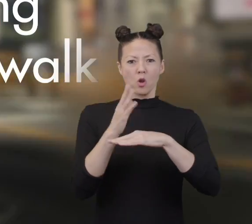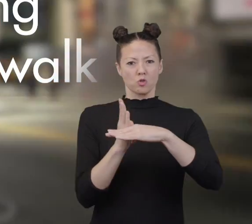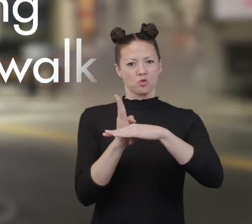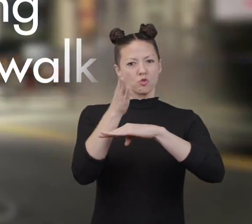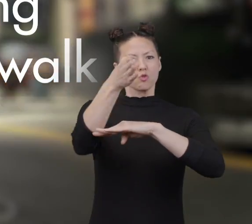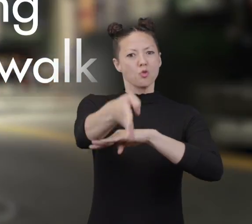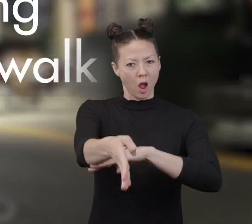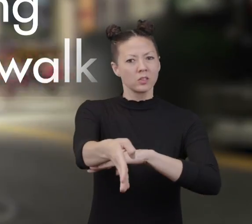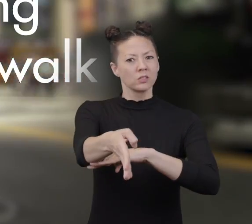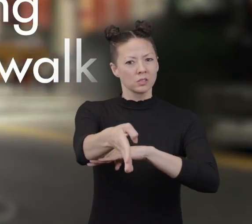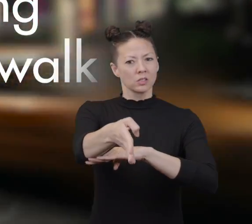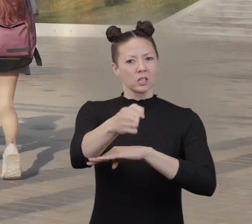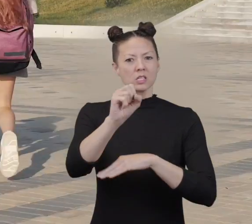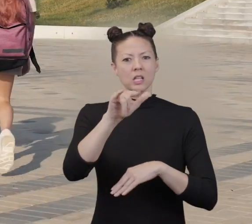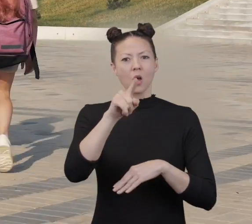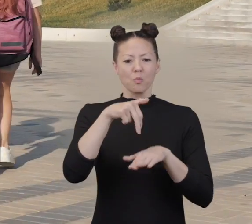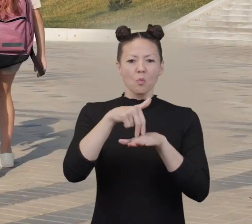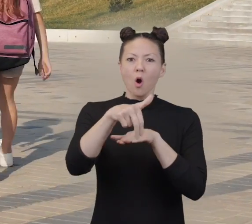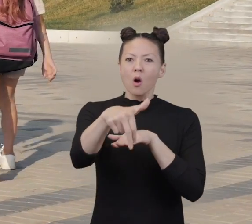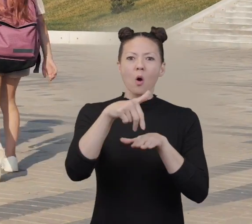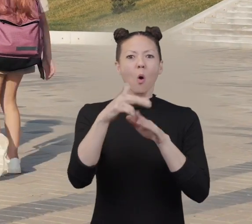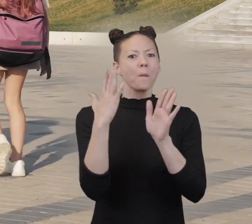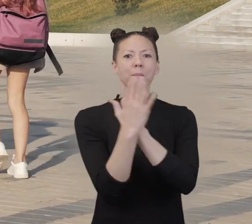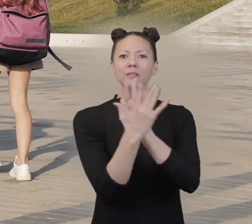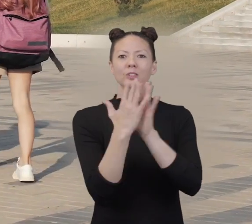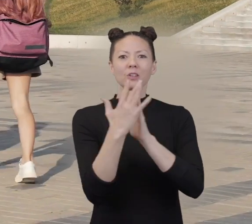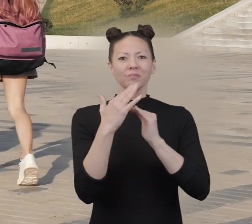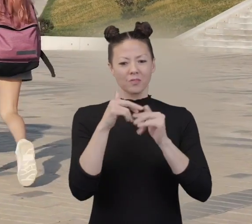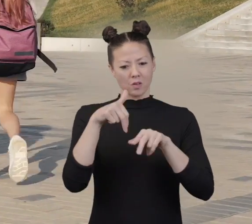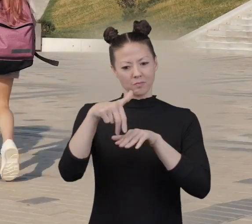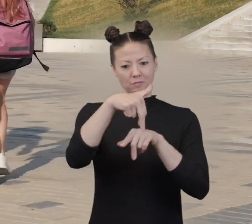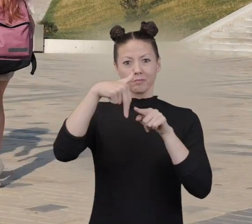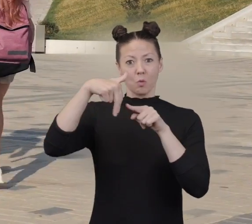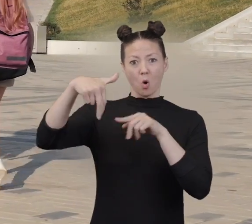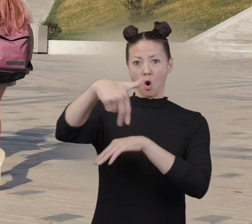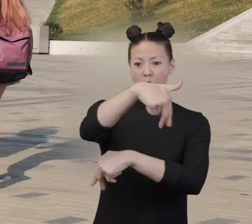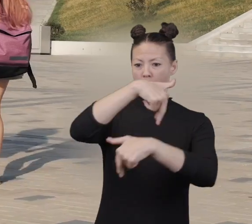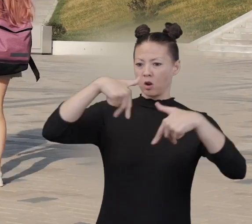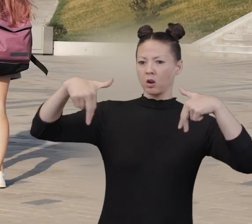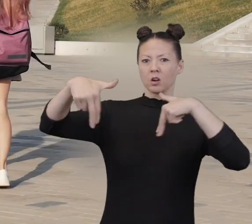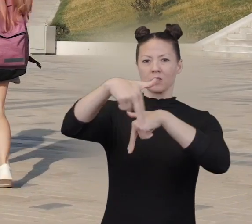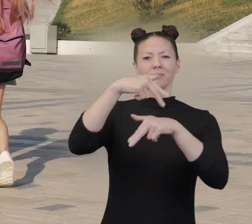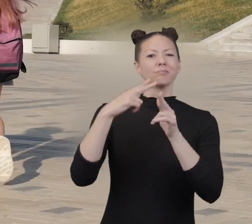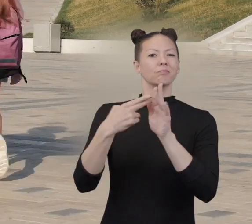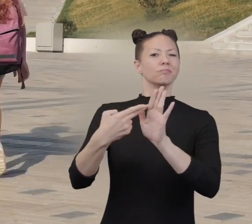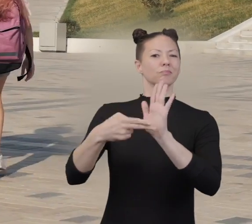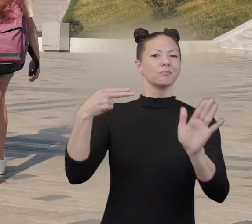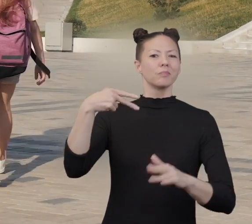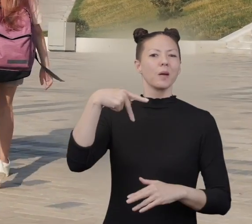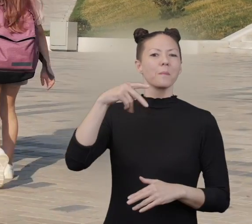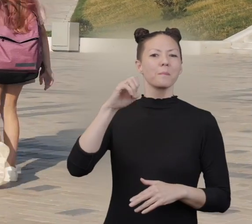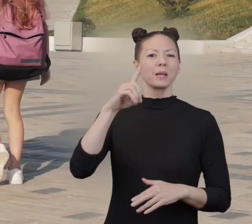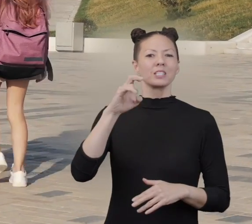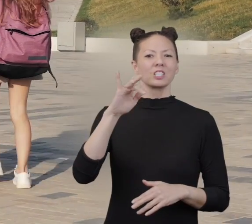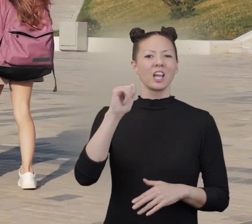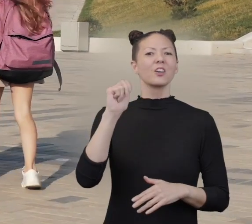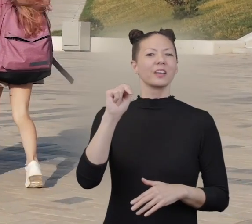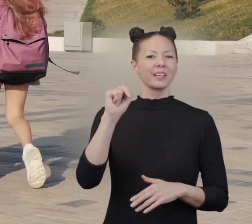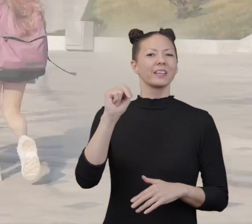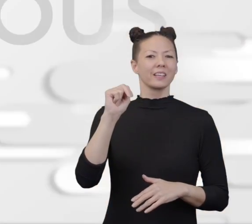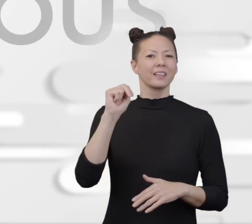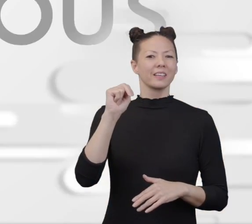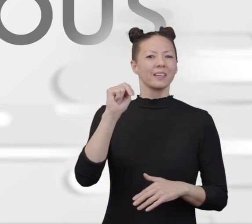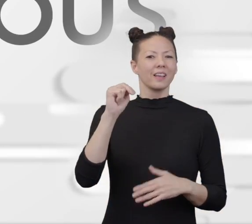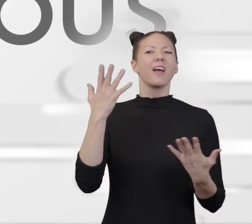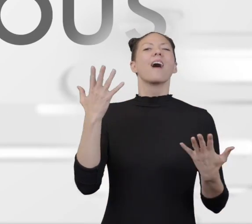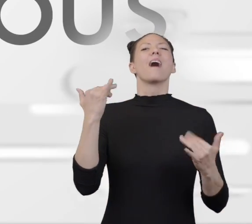or sidewalk. Well, guess what? You probably have been a pedestrian many times.